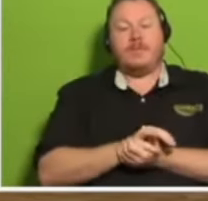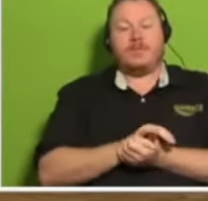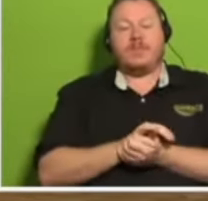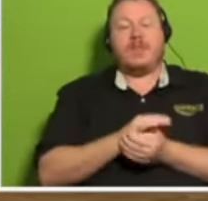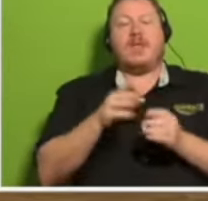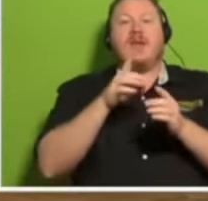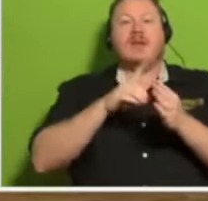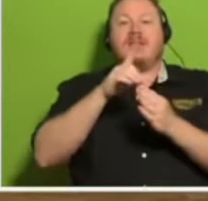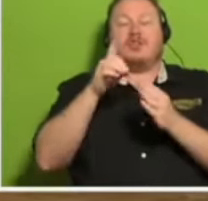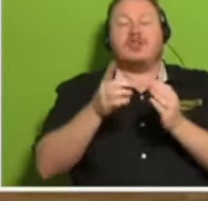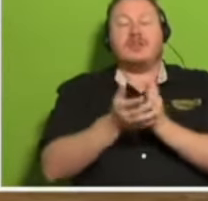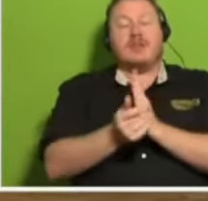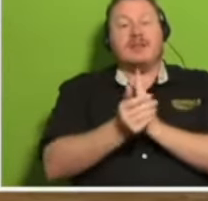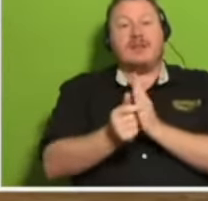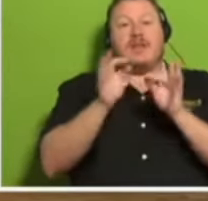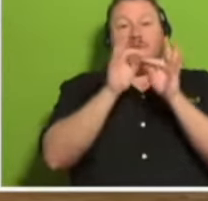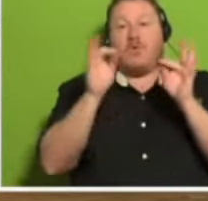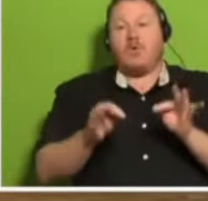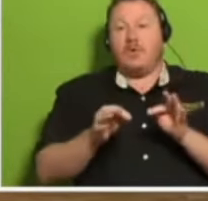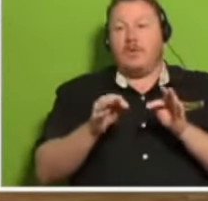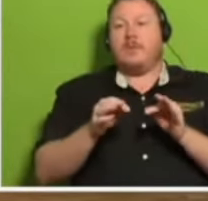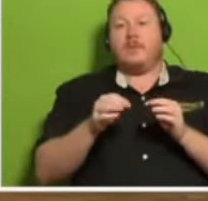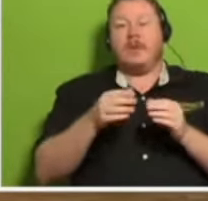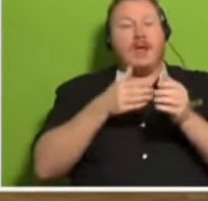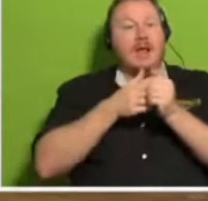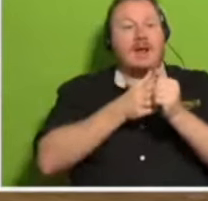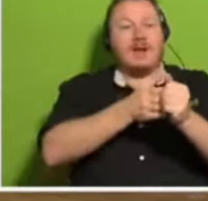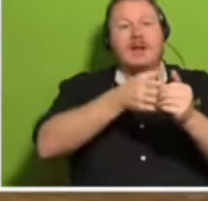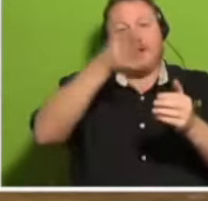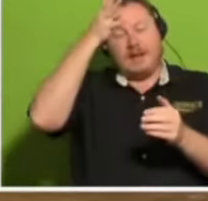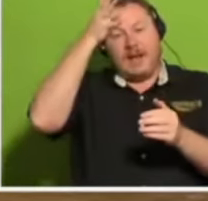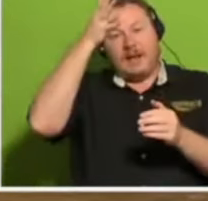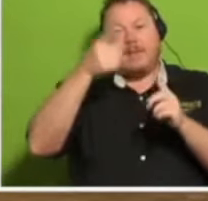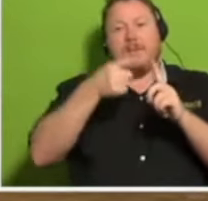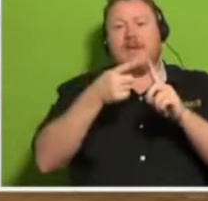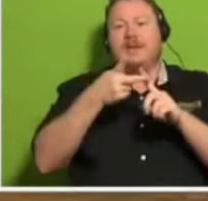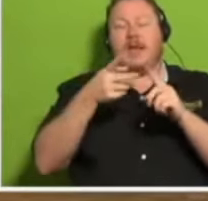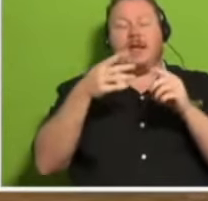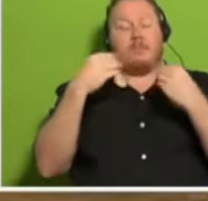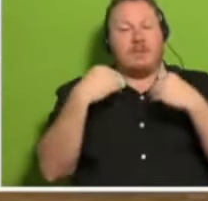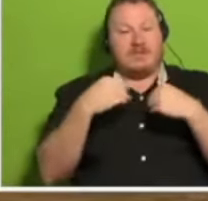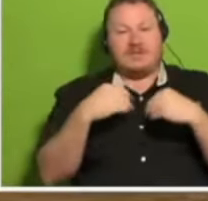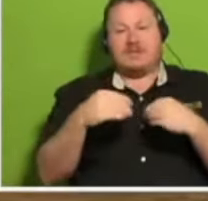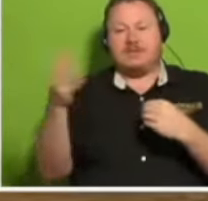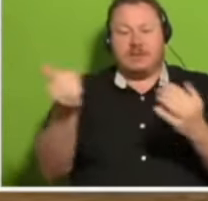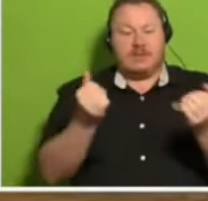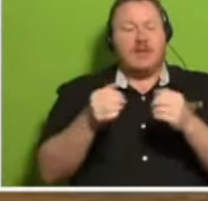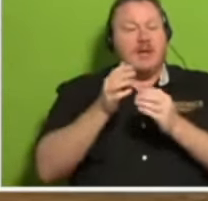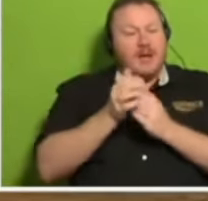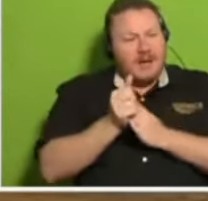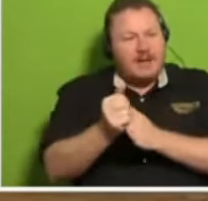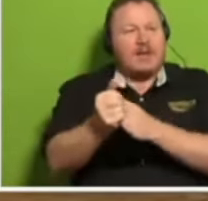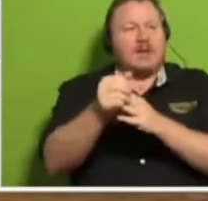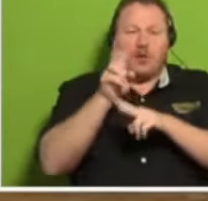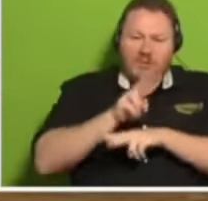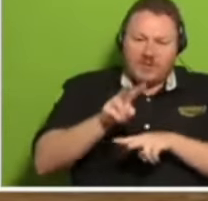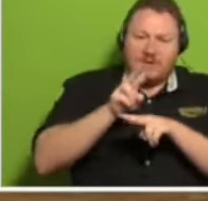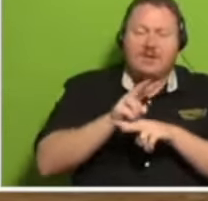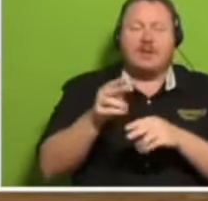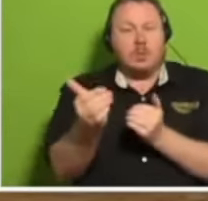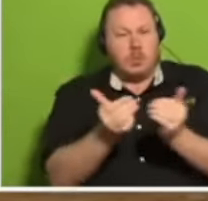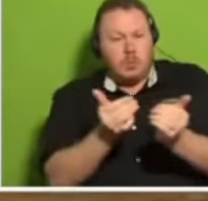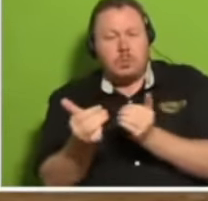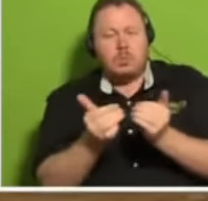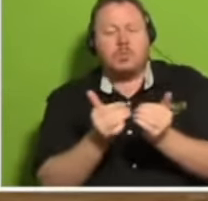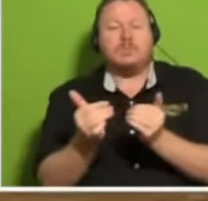Skills Forum, which gathered leaders in academia and captains of the industry to lead, oversee, and coordinate the